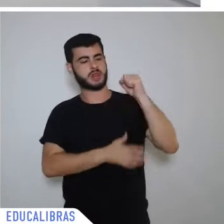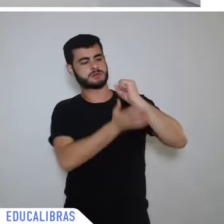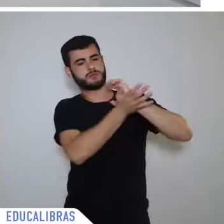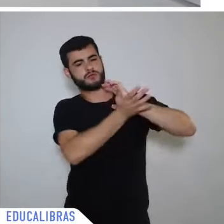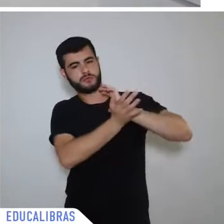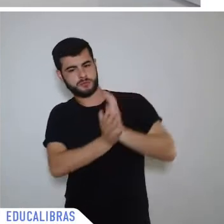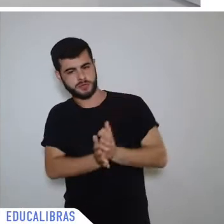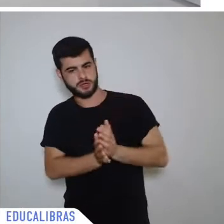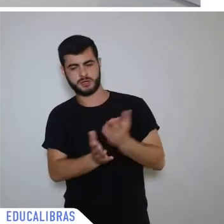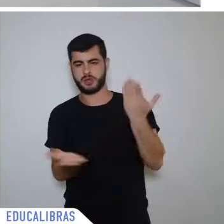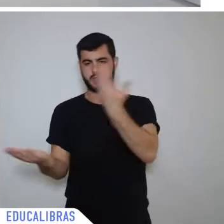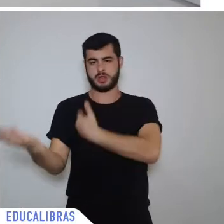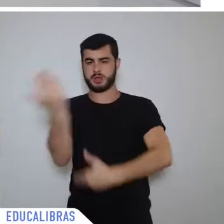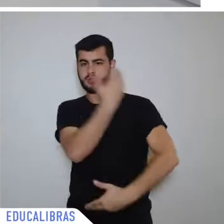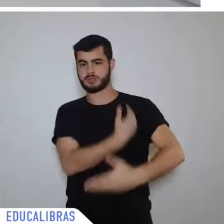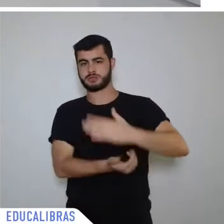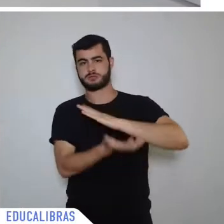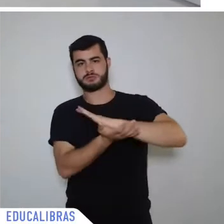Transphobia